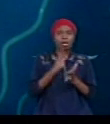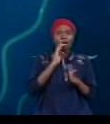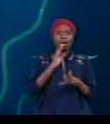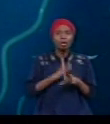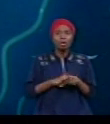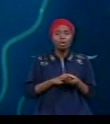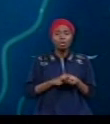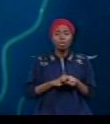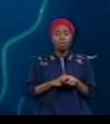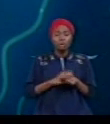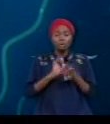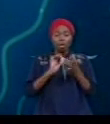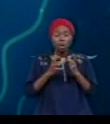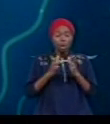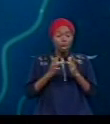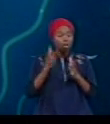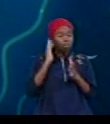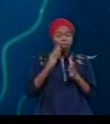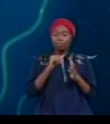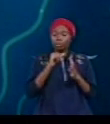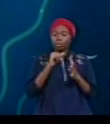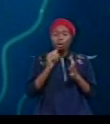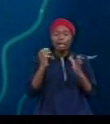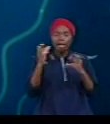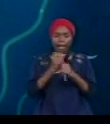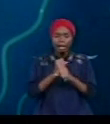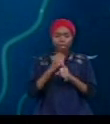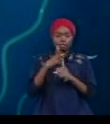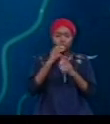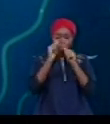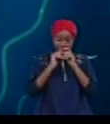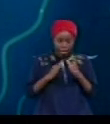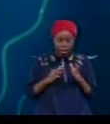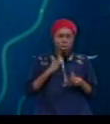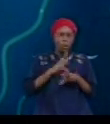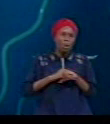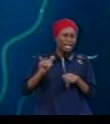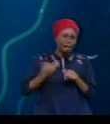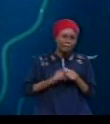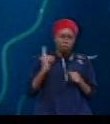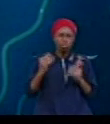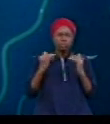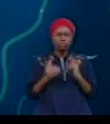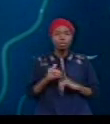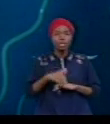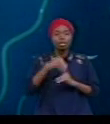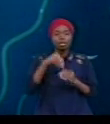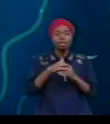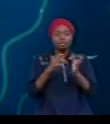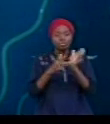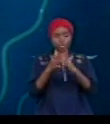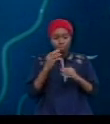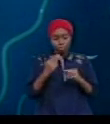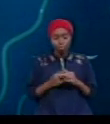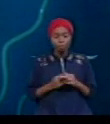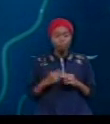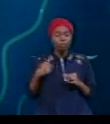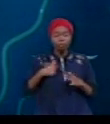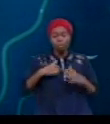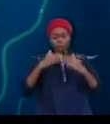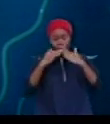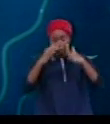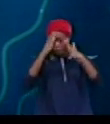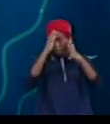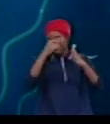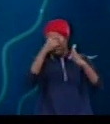of your blessing. Your blessing will come like a benediction upon everyone tonight in Jesus' name. We thank you, Father, because you've